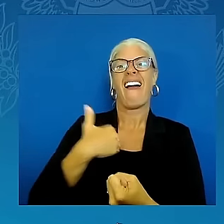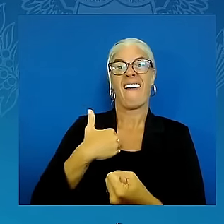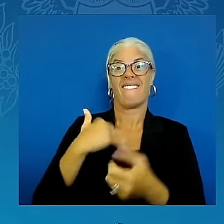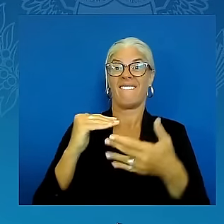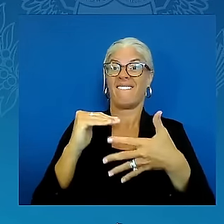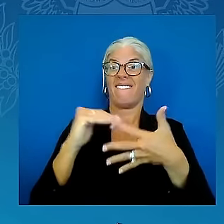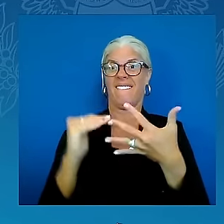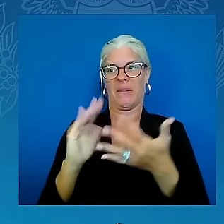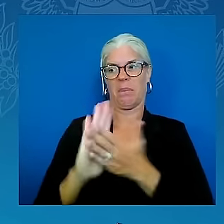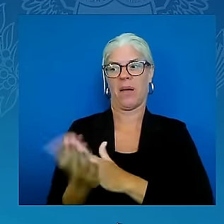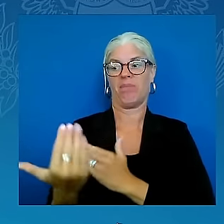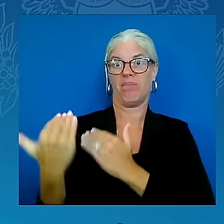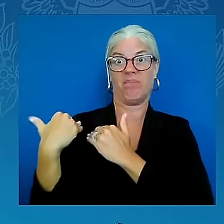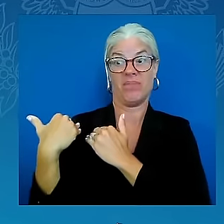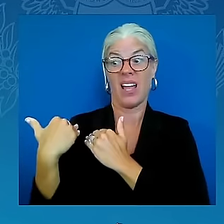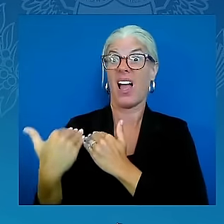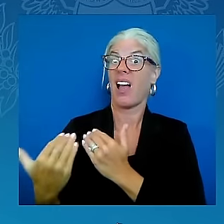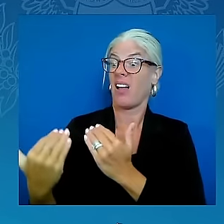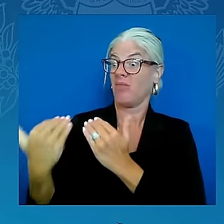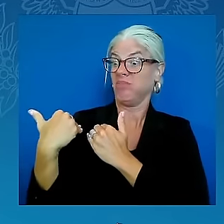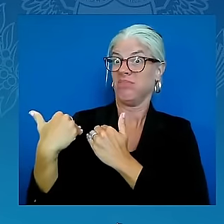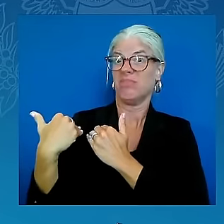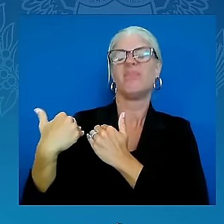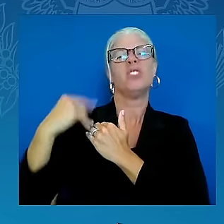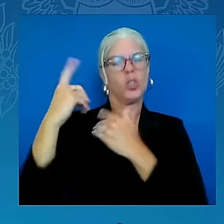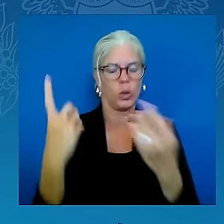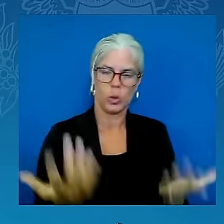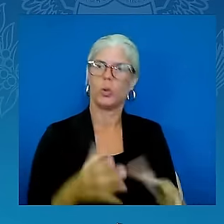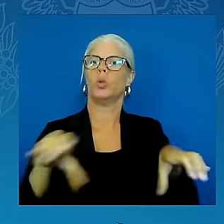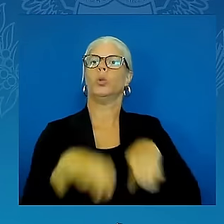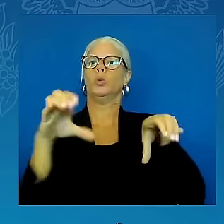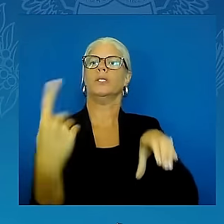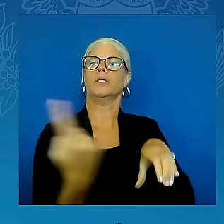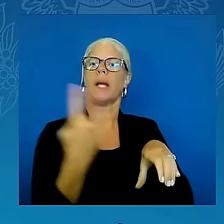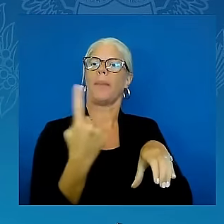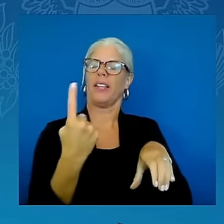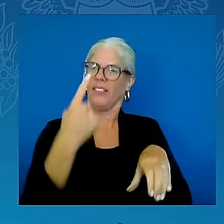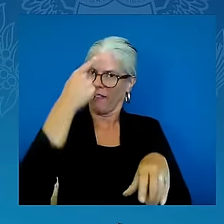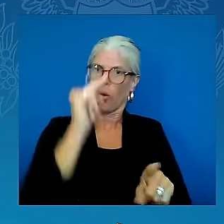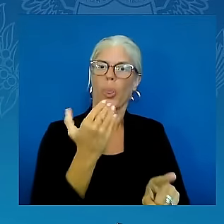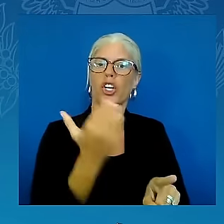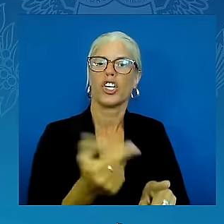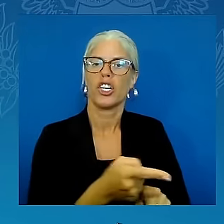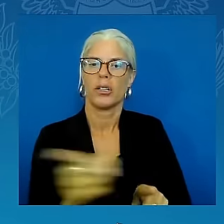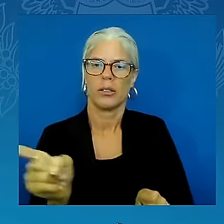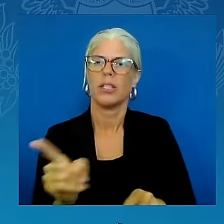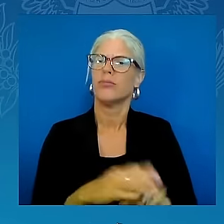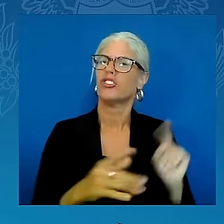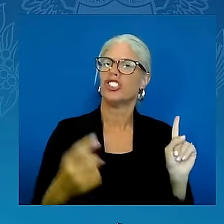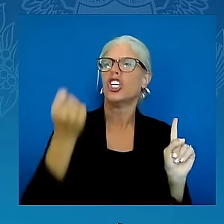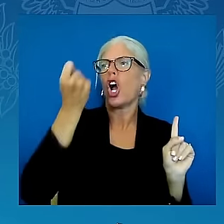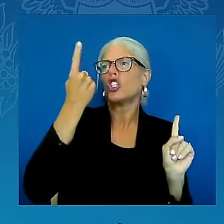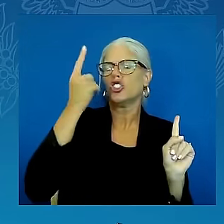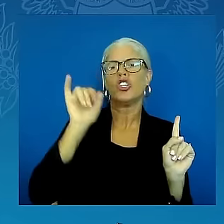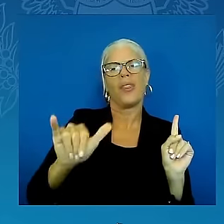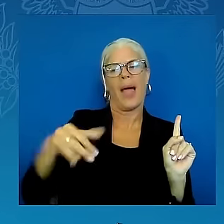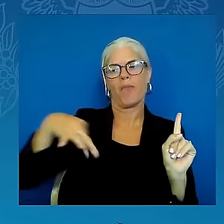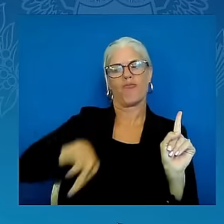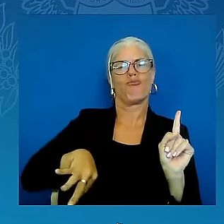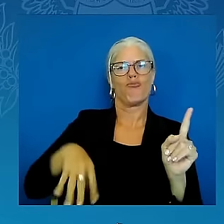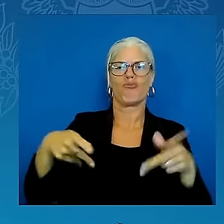nobility of public service. And through her service, she did untold